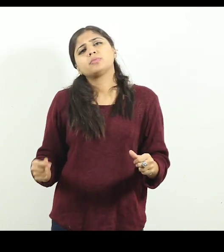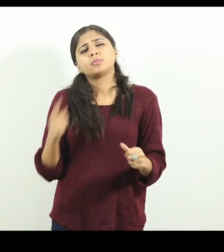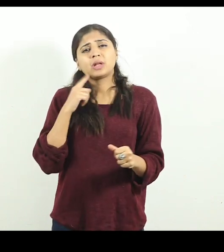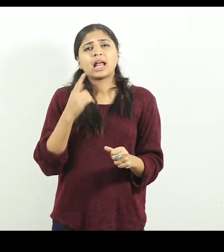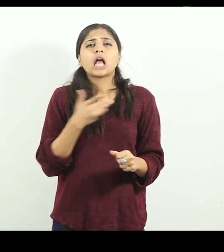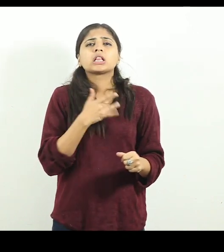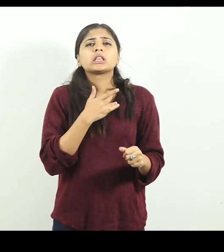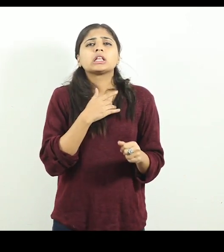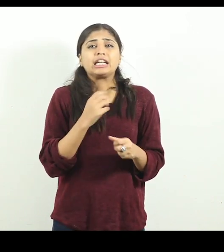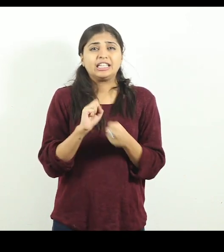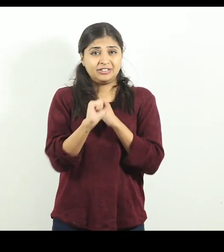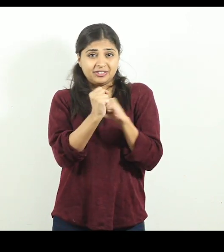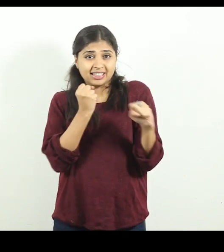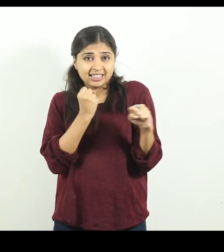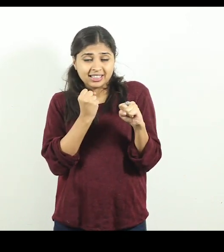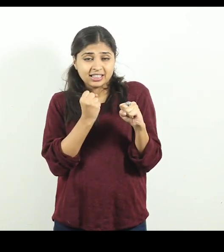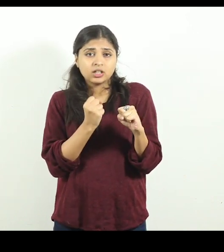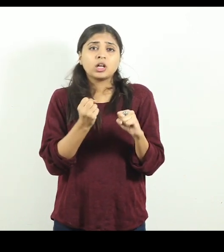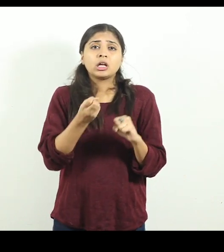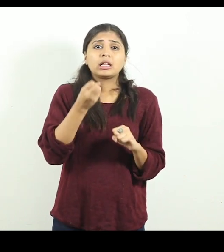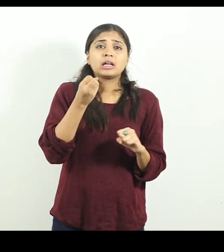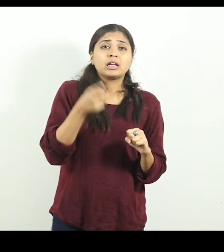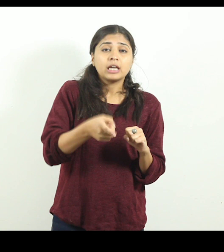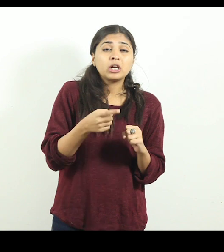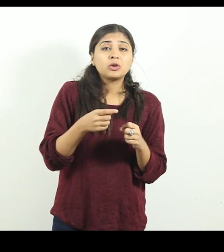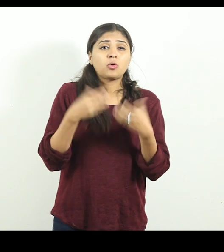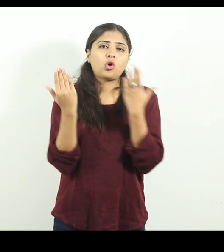typically difficult to produce documents.